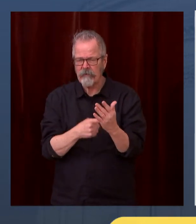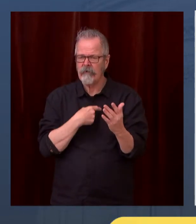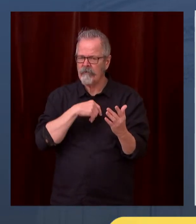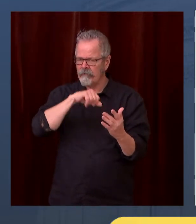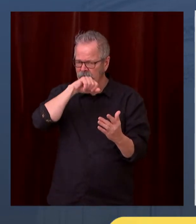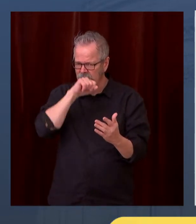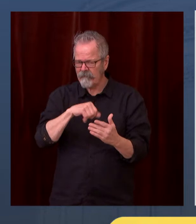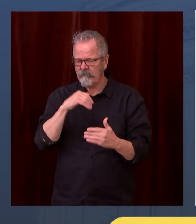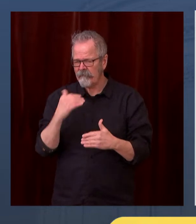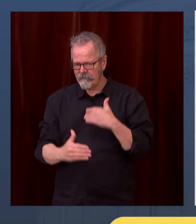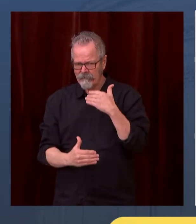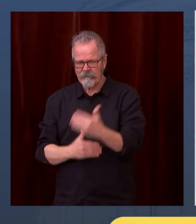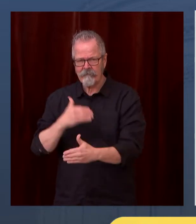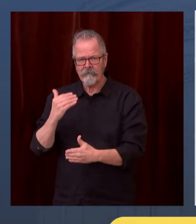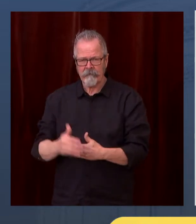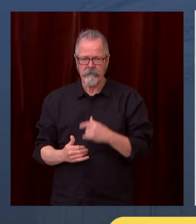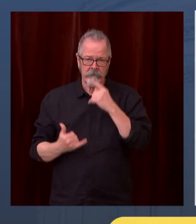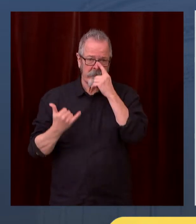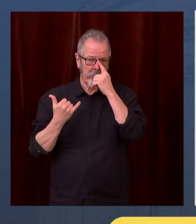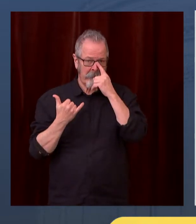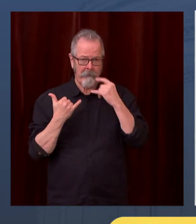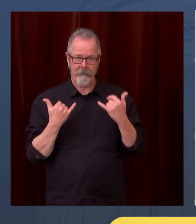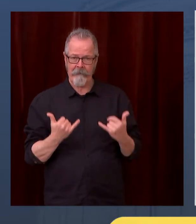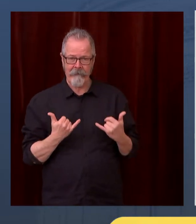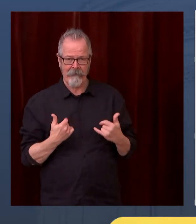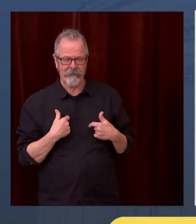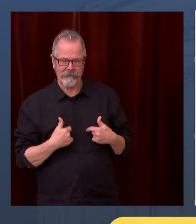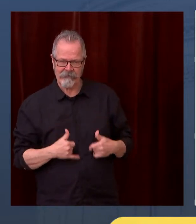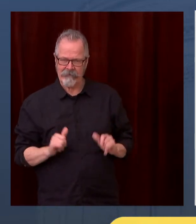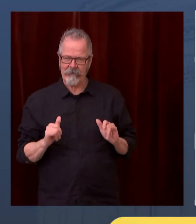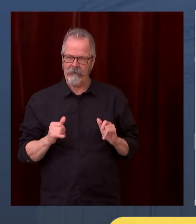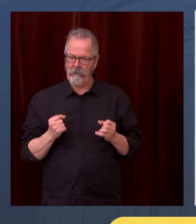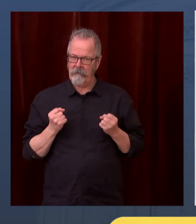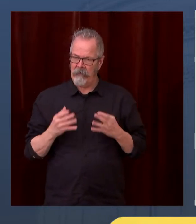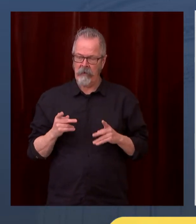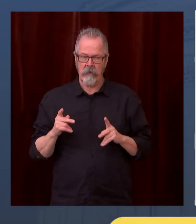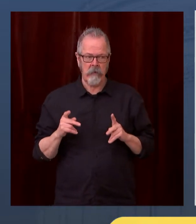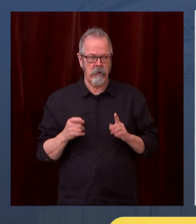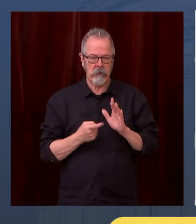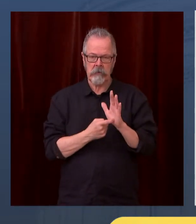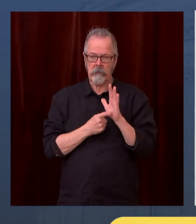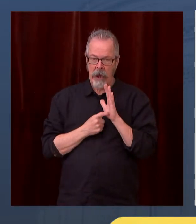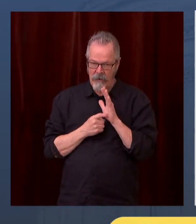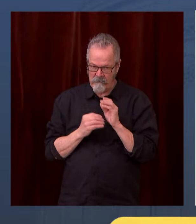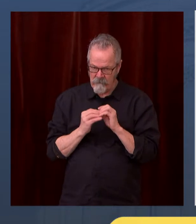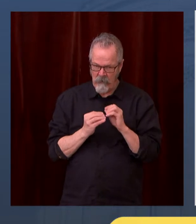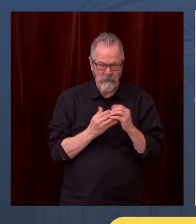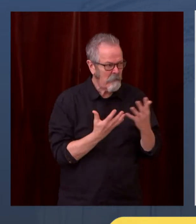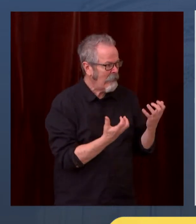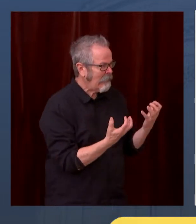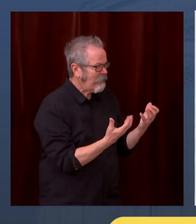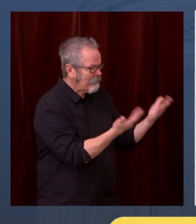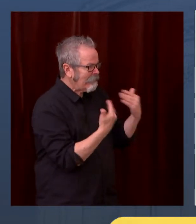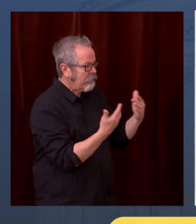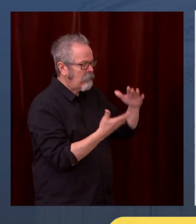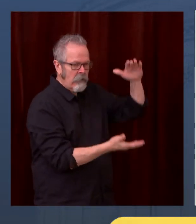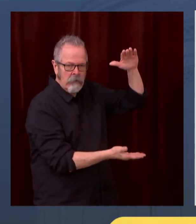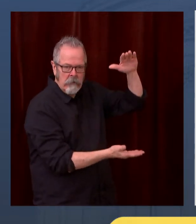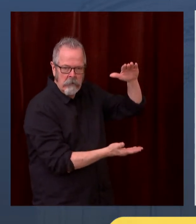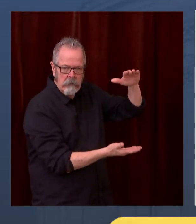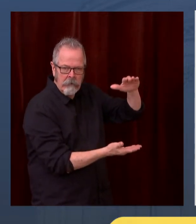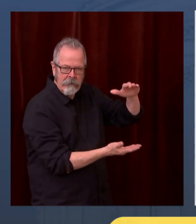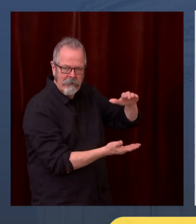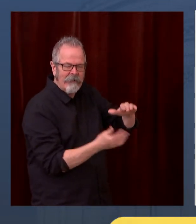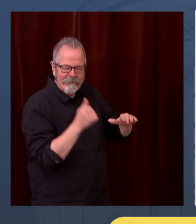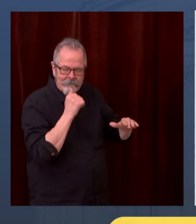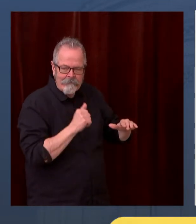the demand for vaccine, unfortunately, is outpacing the number of doses we are getting into the state of Washington